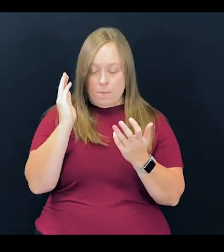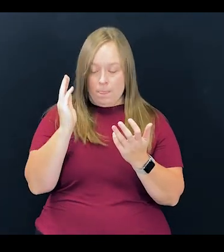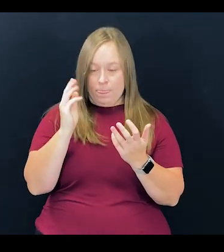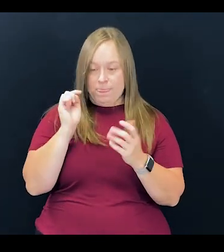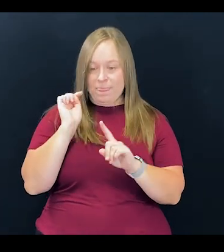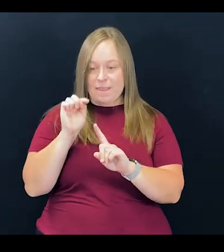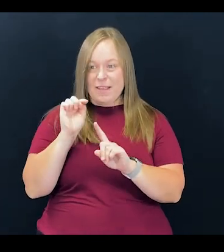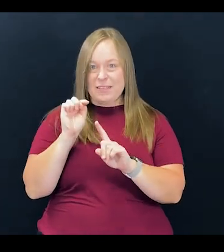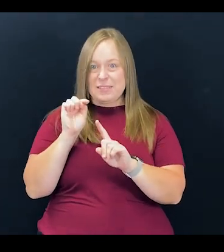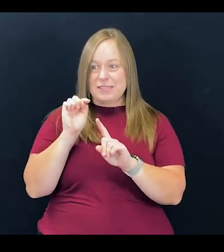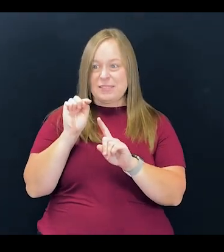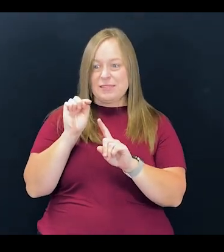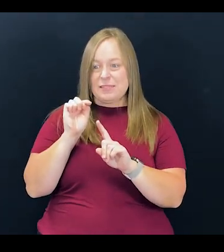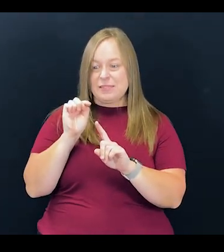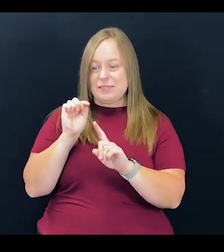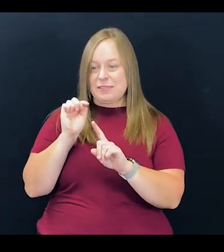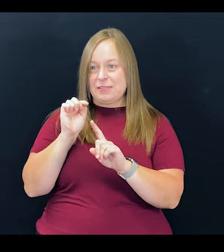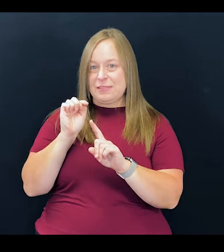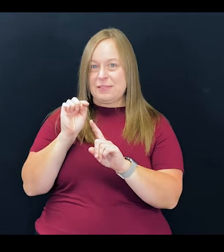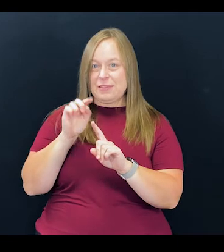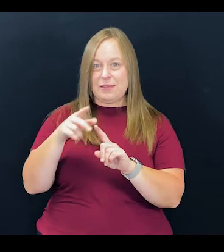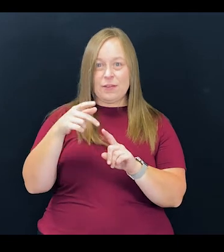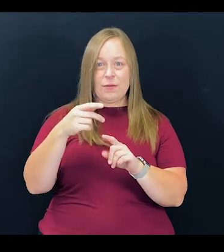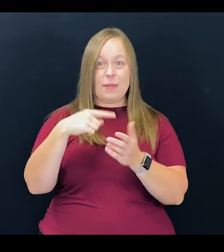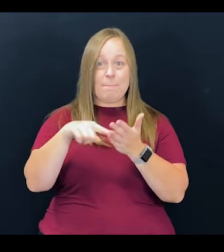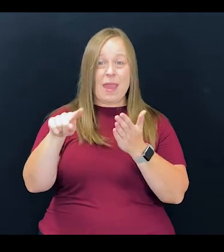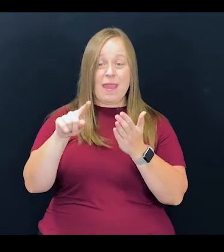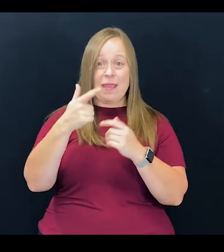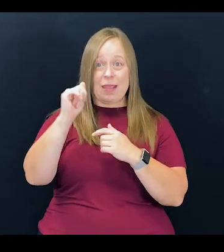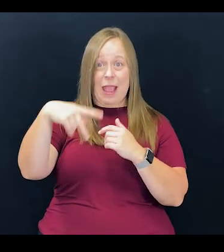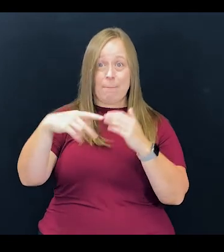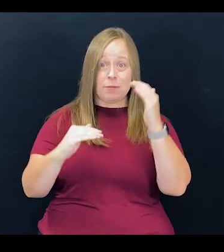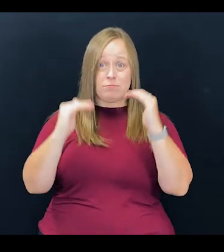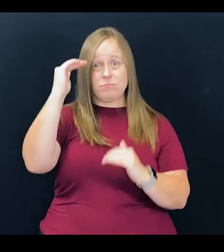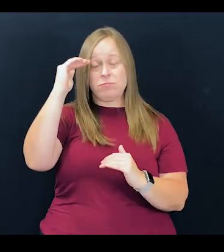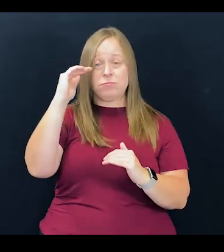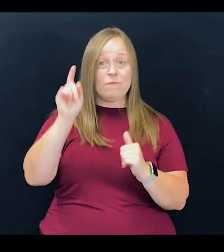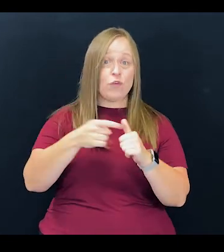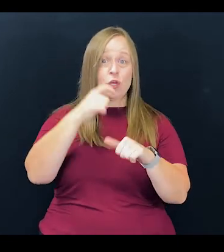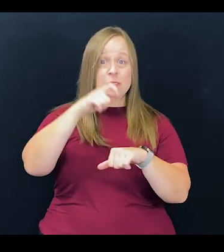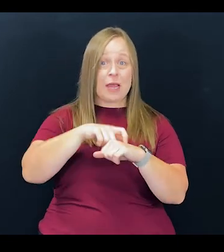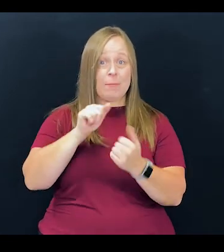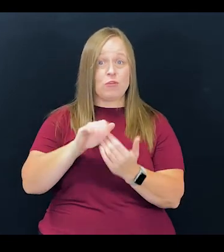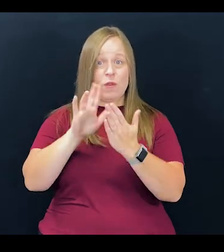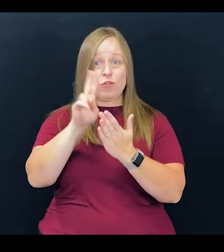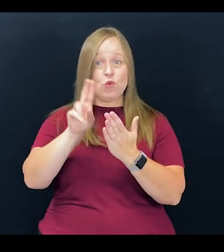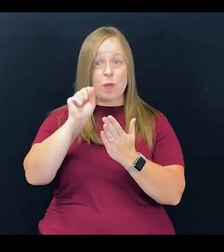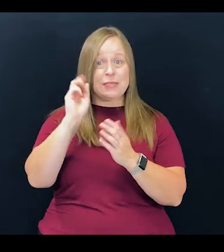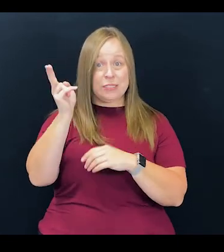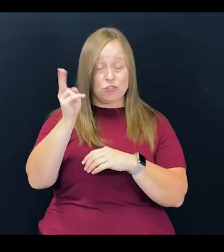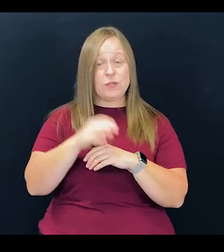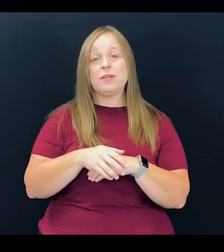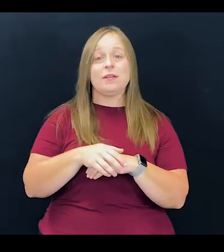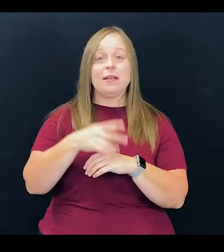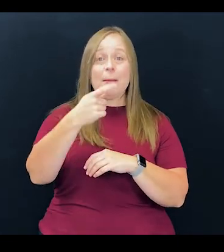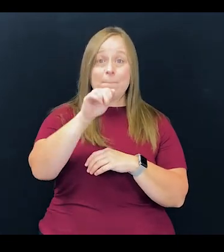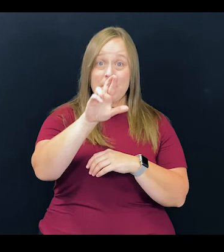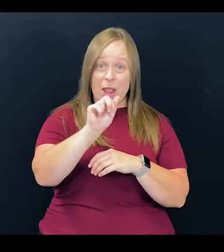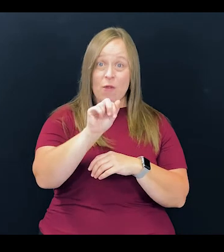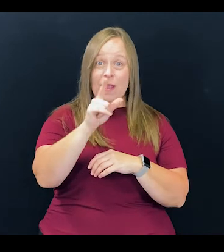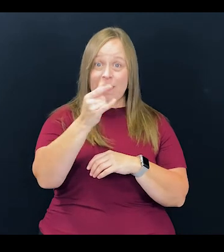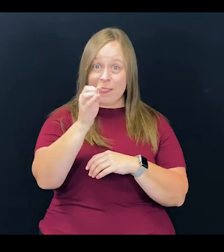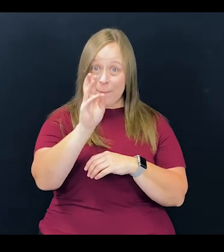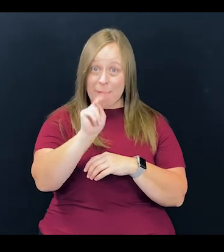And this is on the heels of the pay gap that has been addressed for the very first time in US